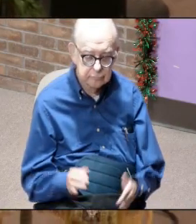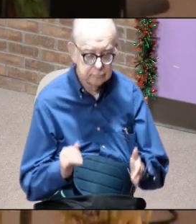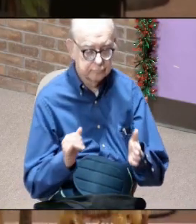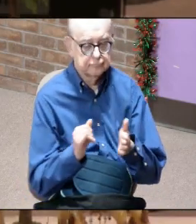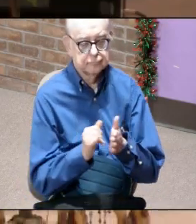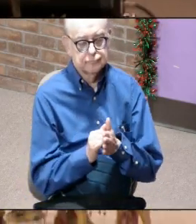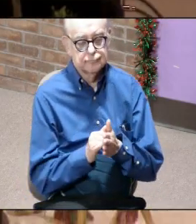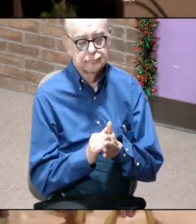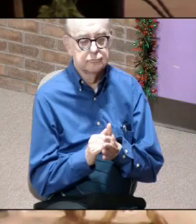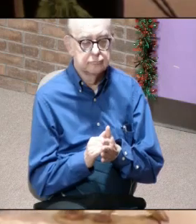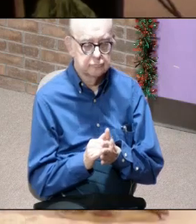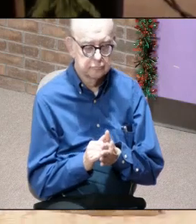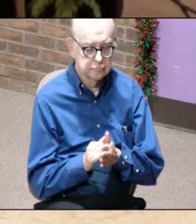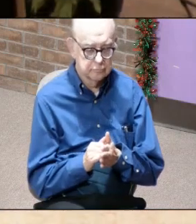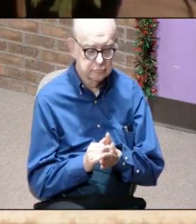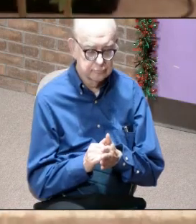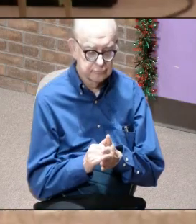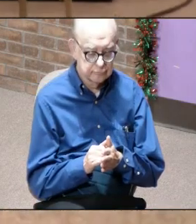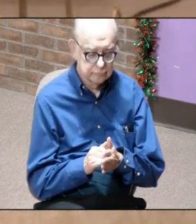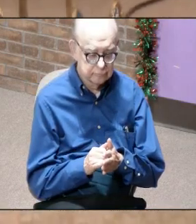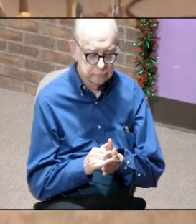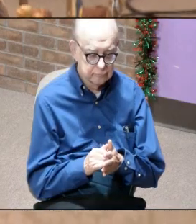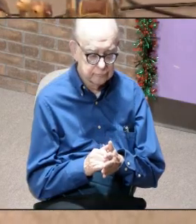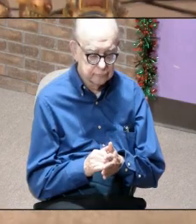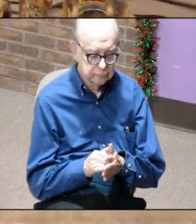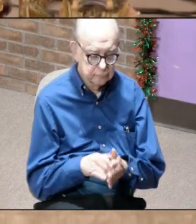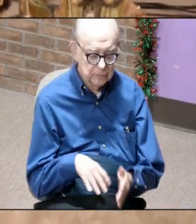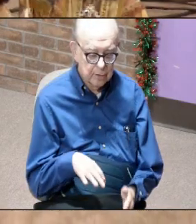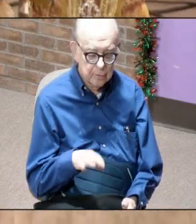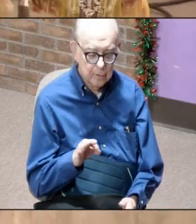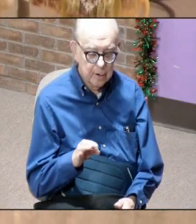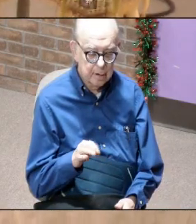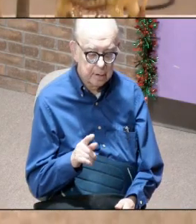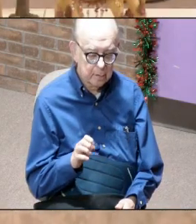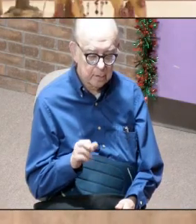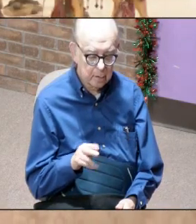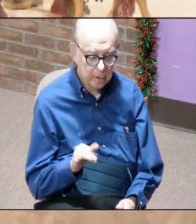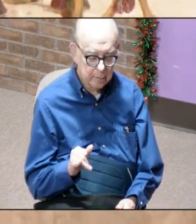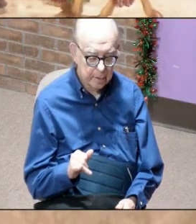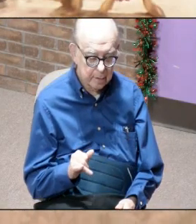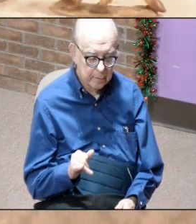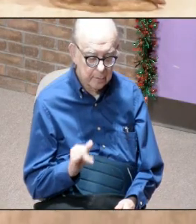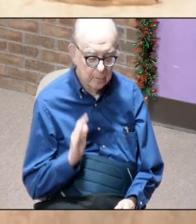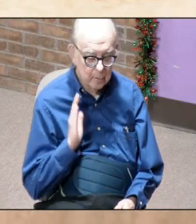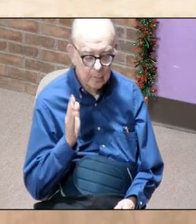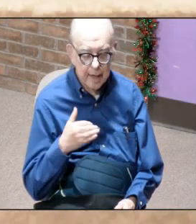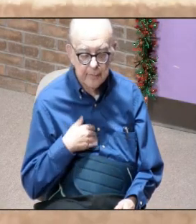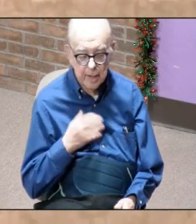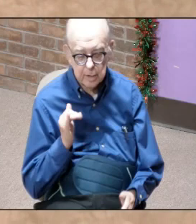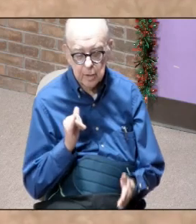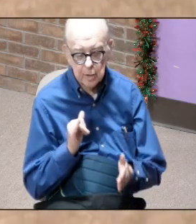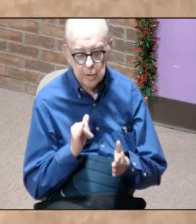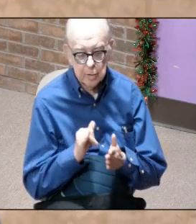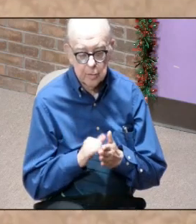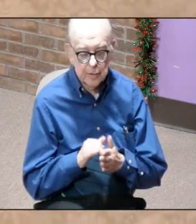that the drawing of the lottery is going to be held tomorrow,